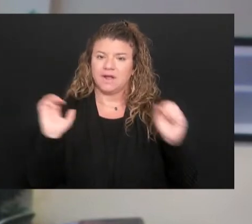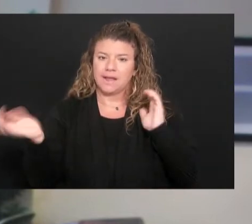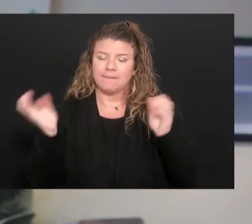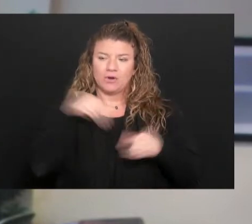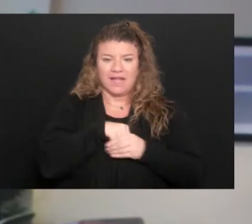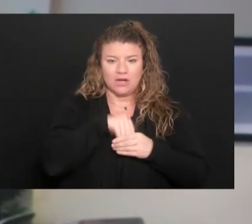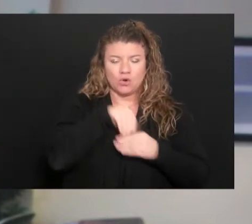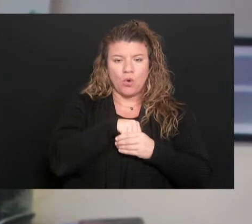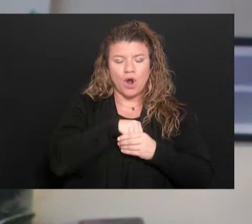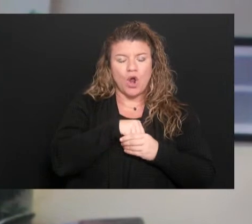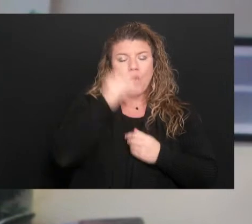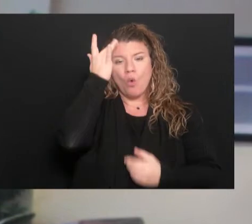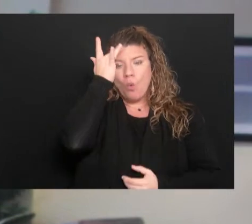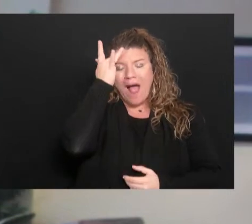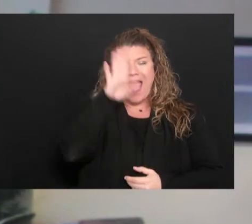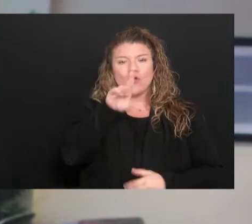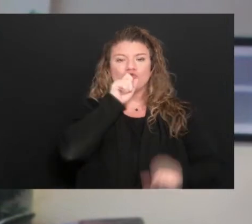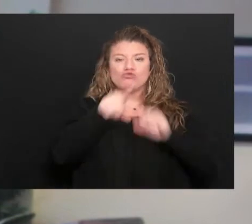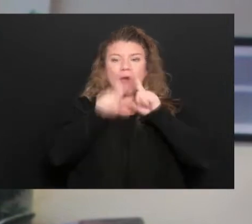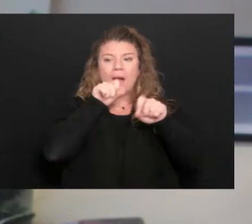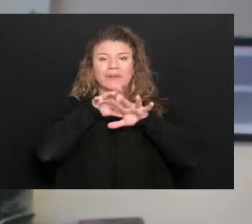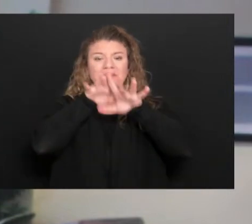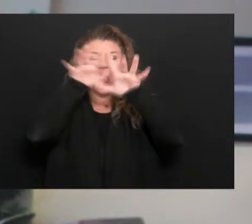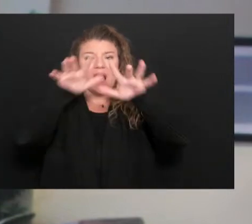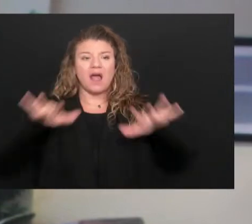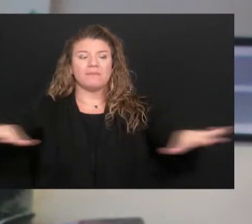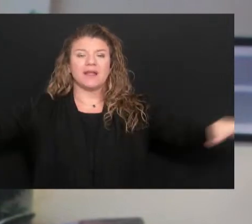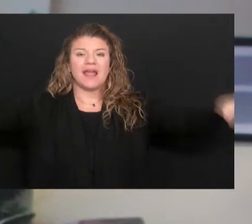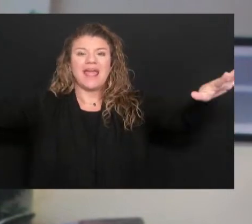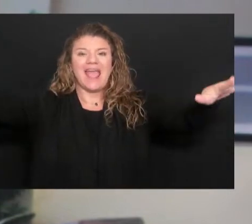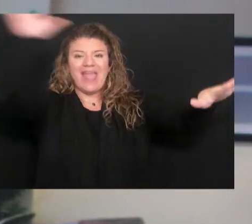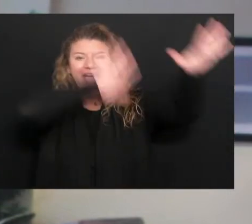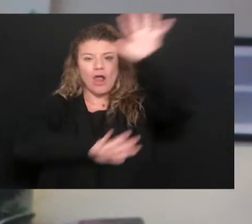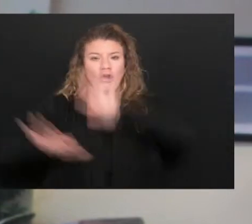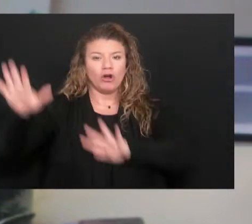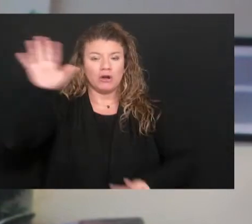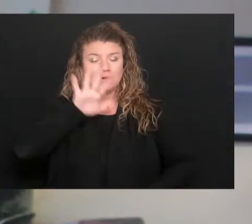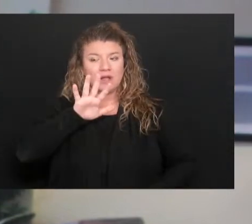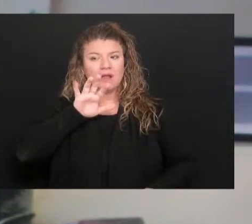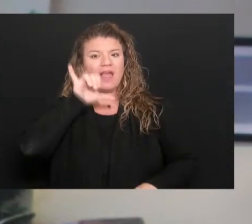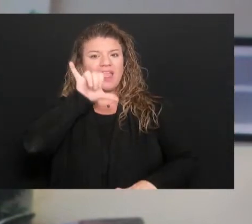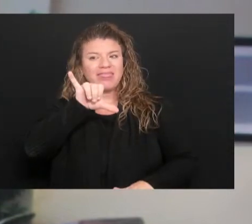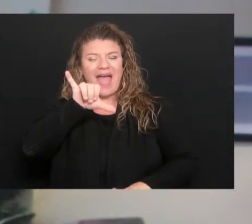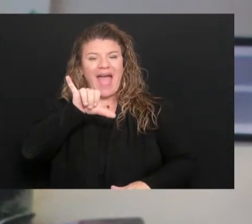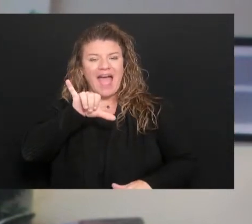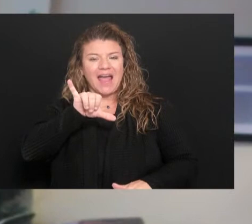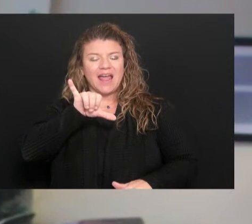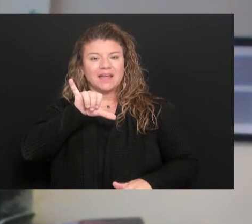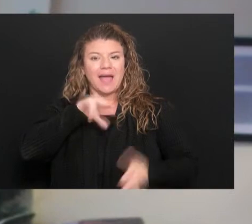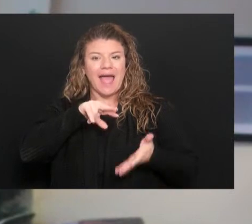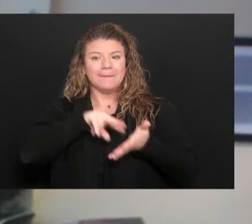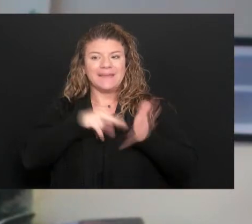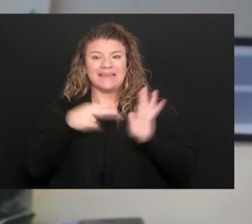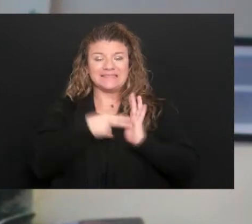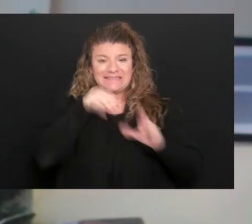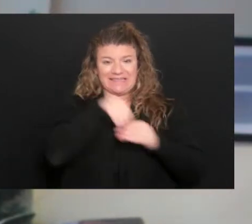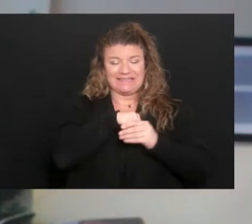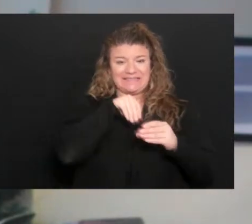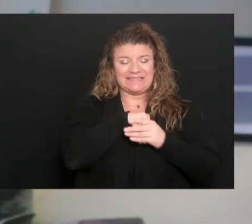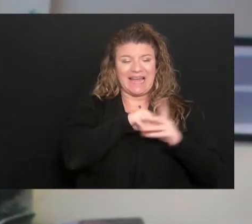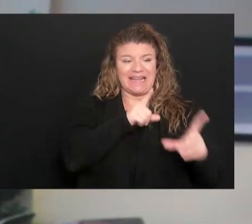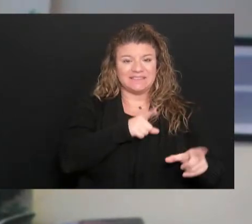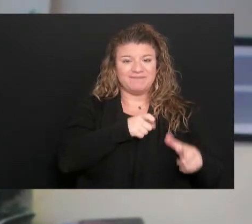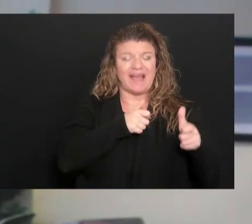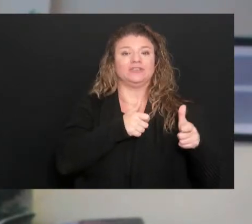the dispersion of droplets and aerosols in the air, which cause that dispersion much quicker. So the droplets